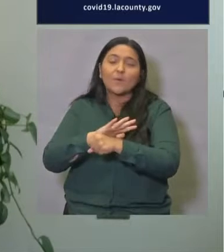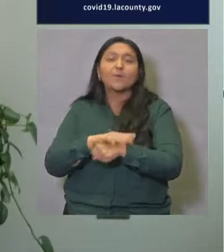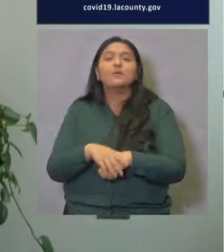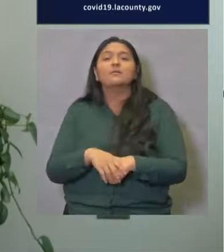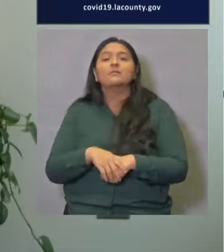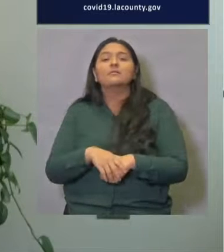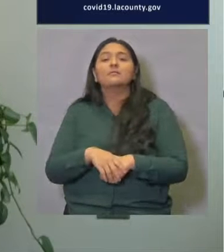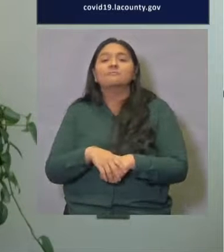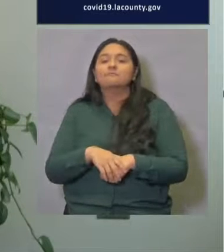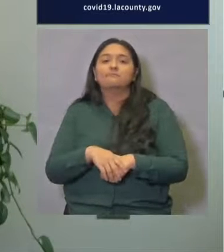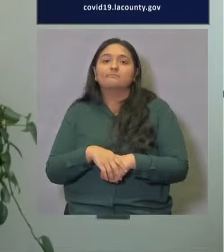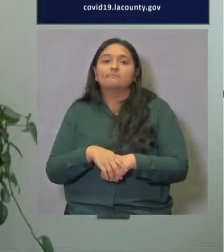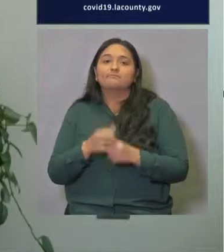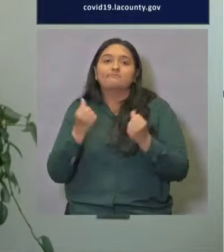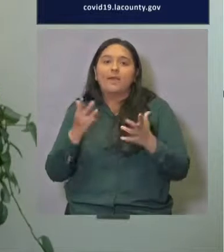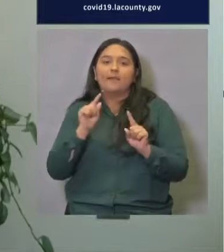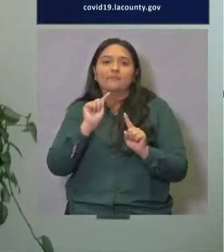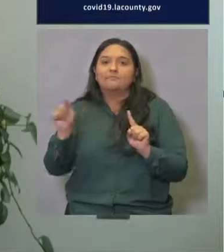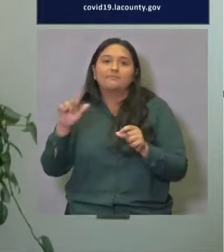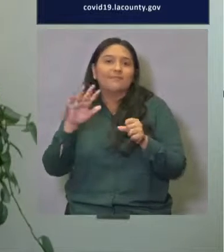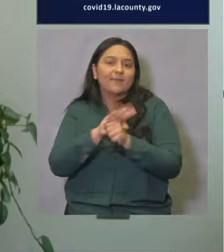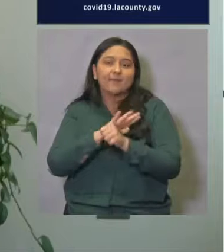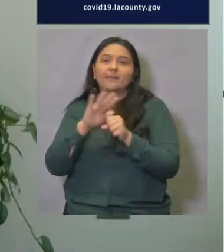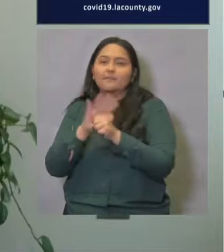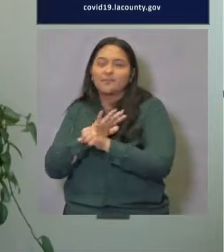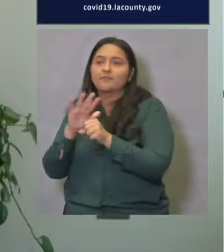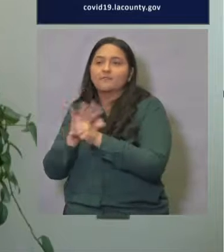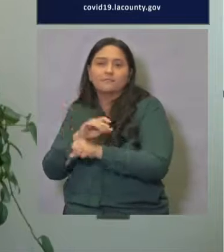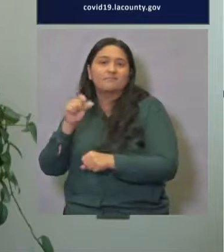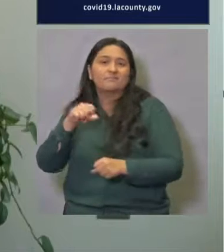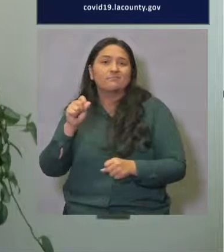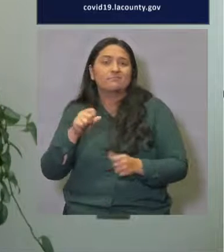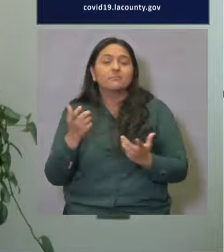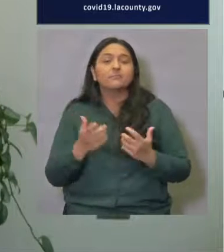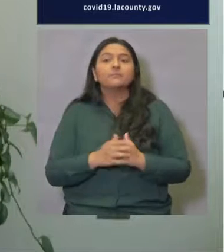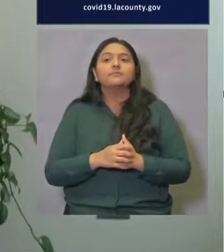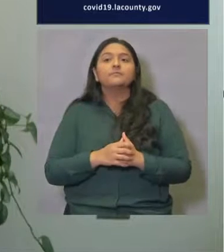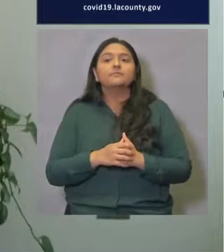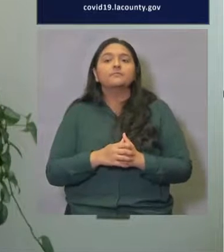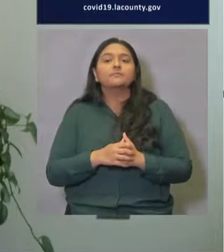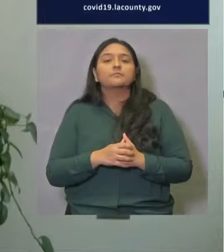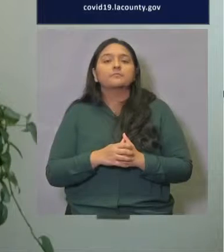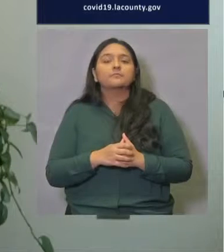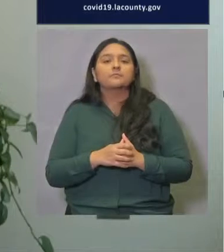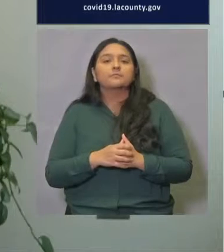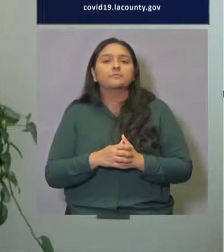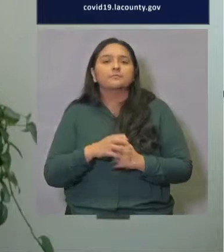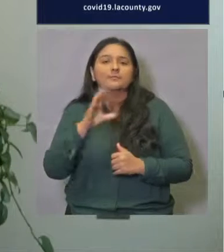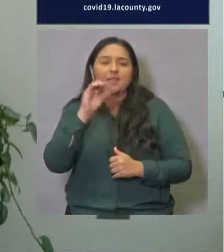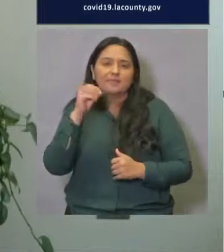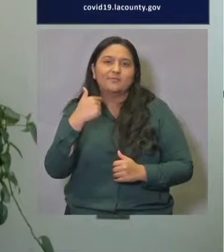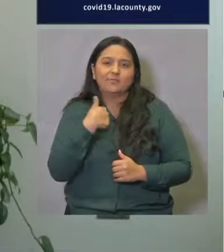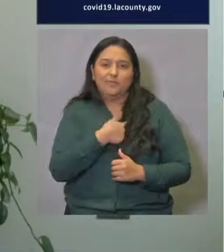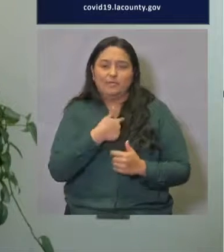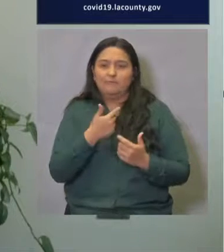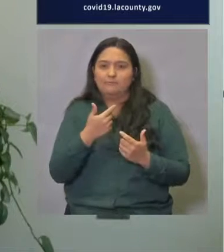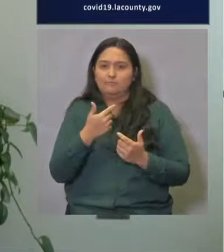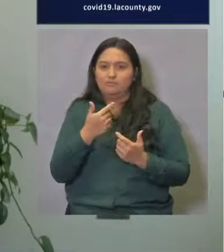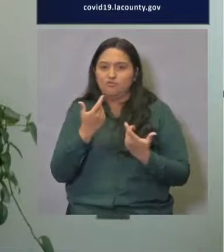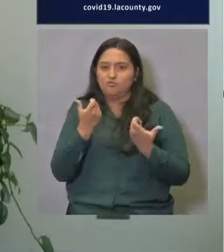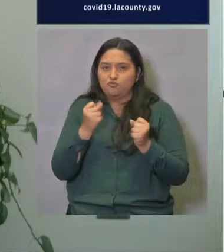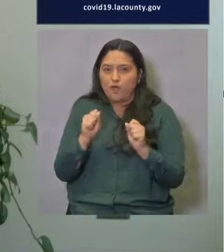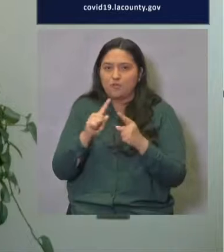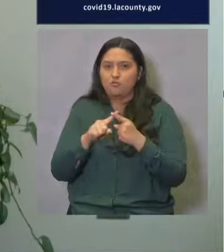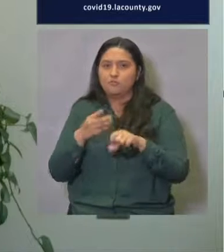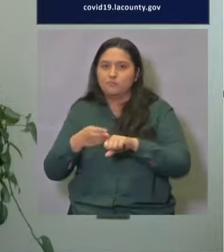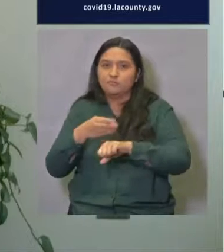those appointments aren't getting filled at all. And as you know, we're also trying to do a much better job targeting those